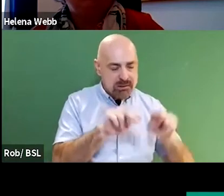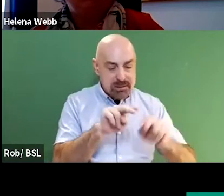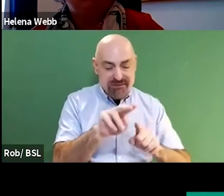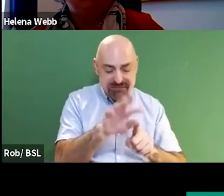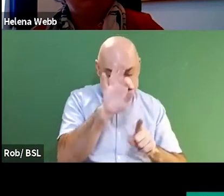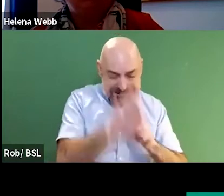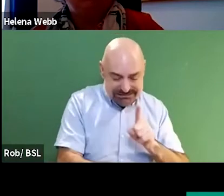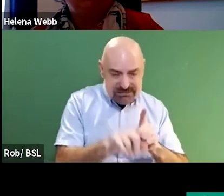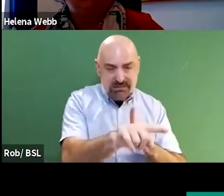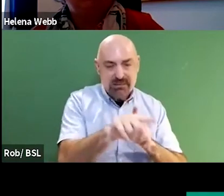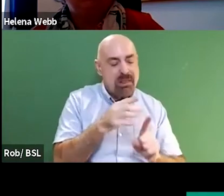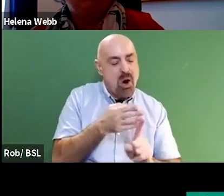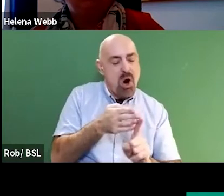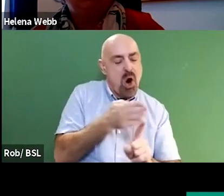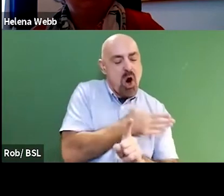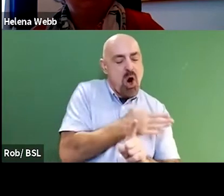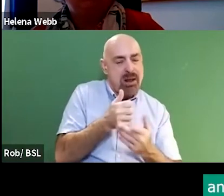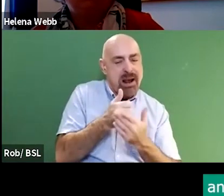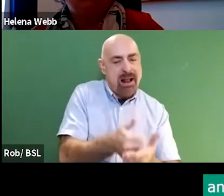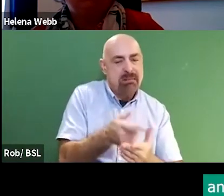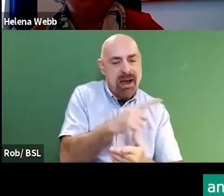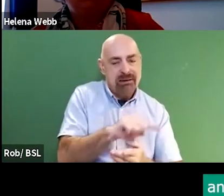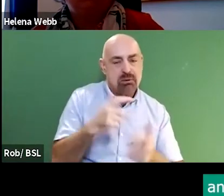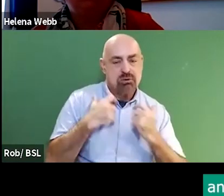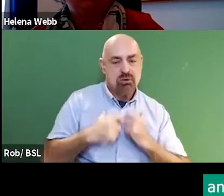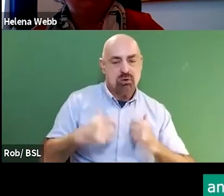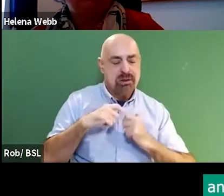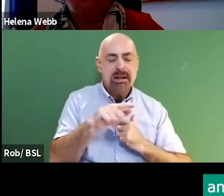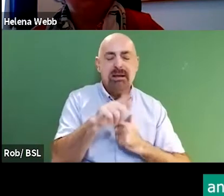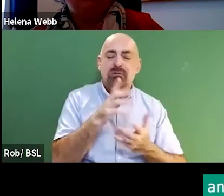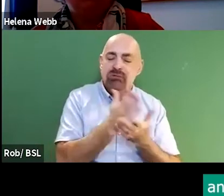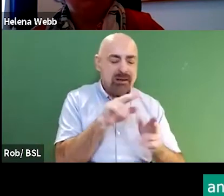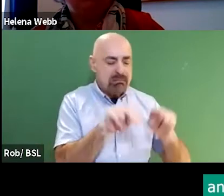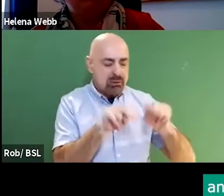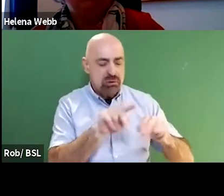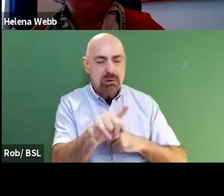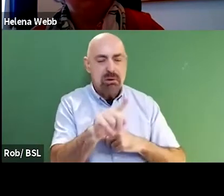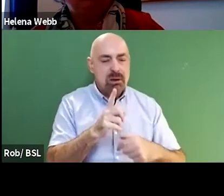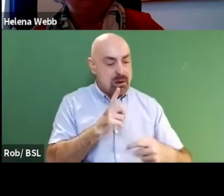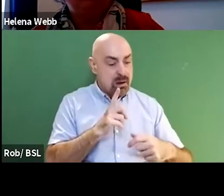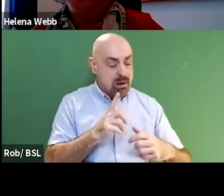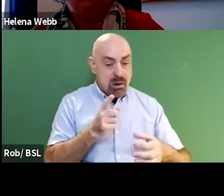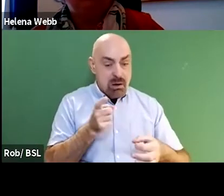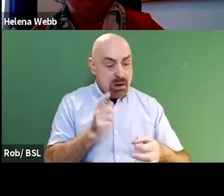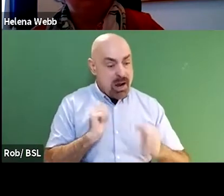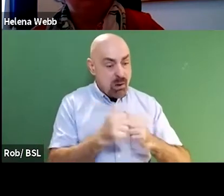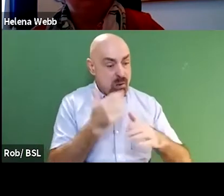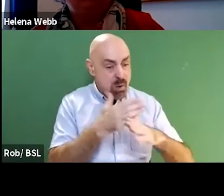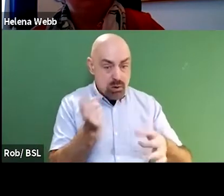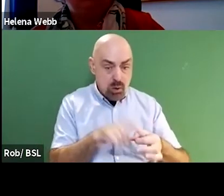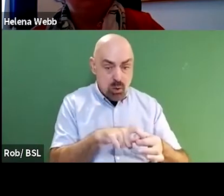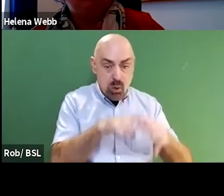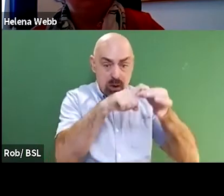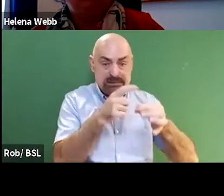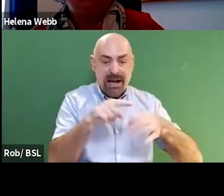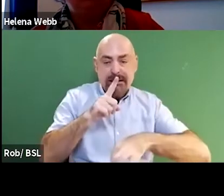that's used within early help and social work. And that measures the quality of work and the timeliness of work, which is really helpful. So